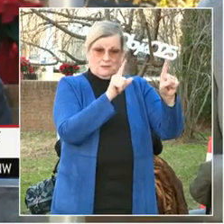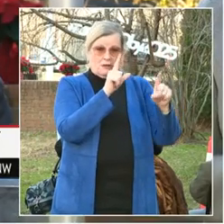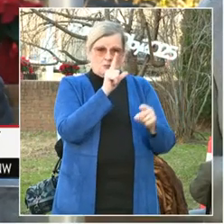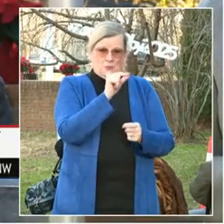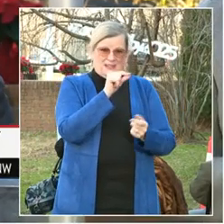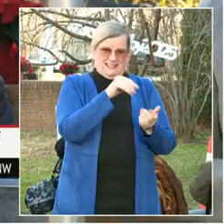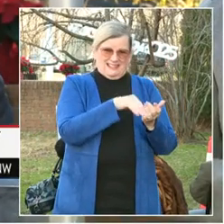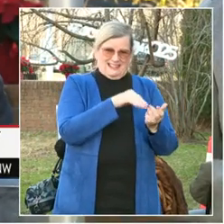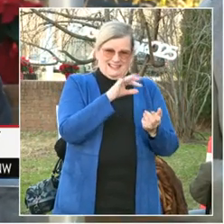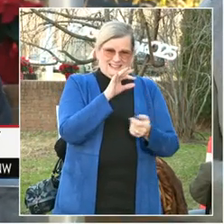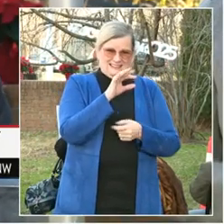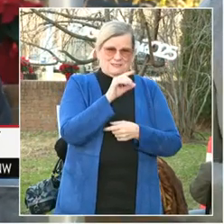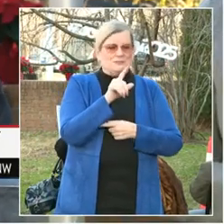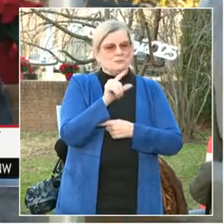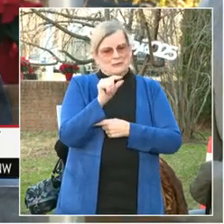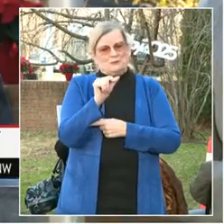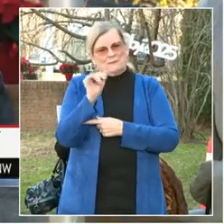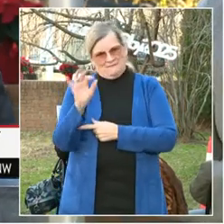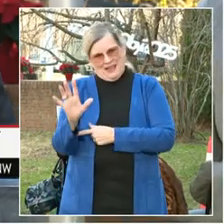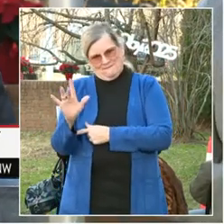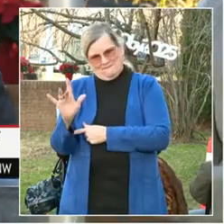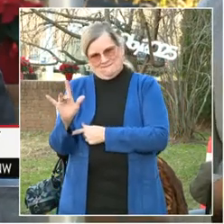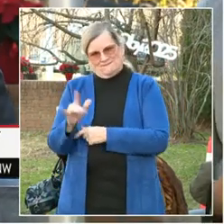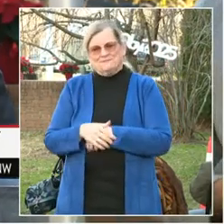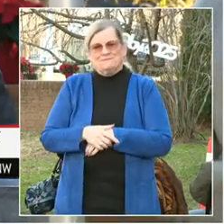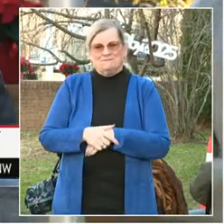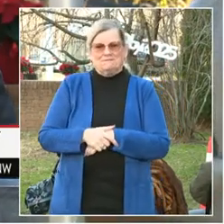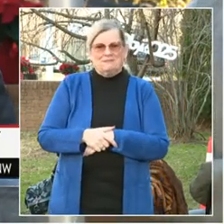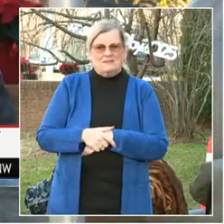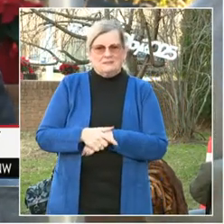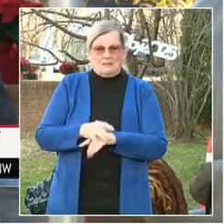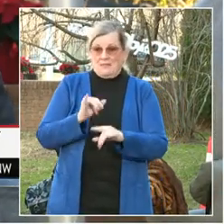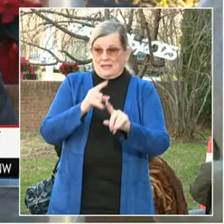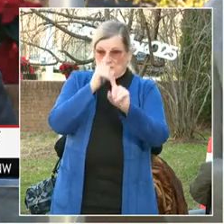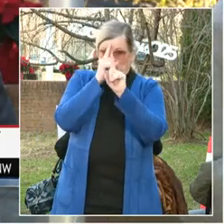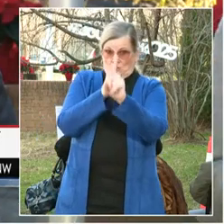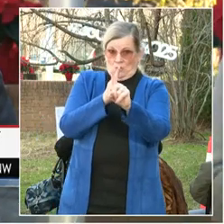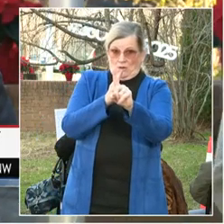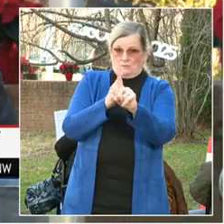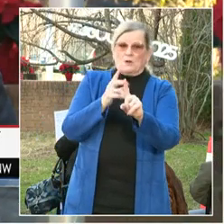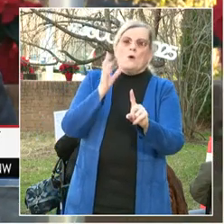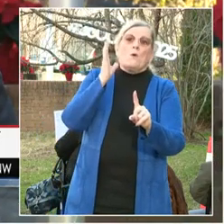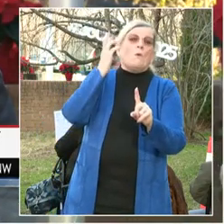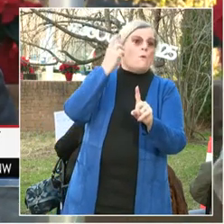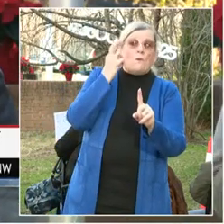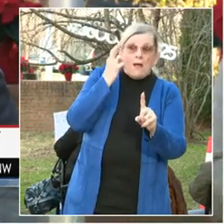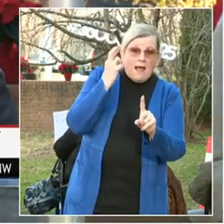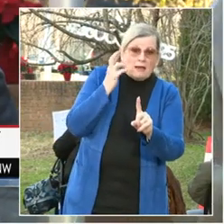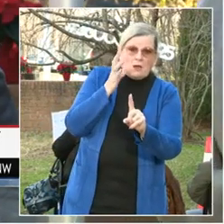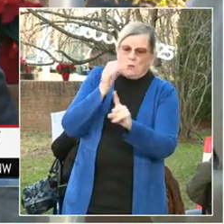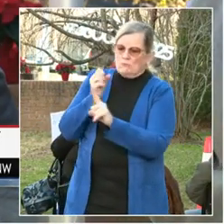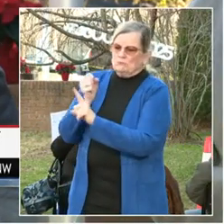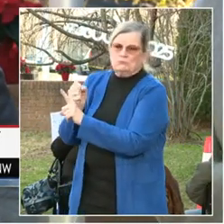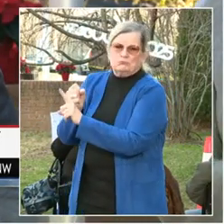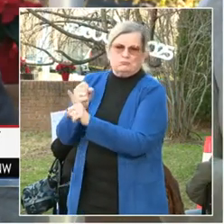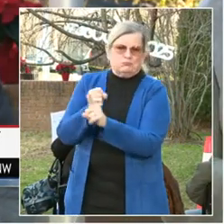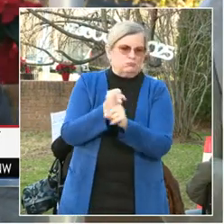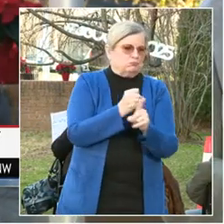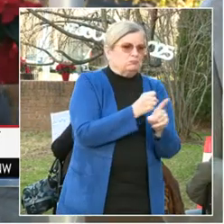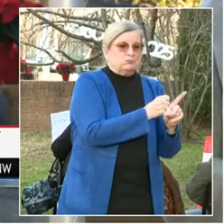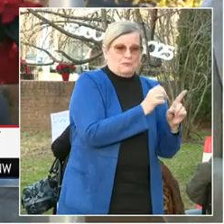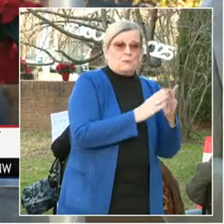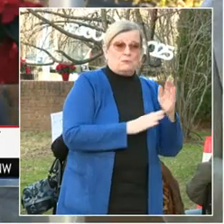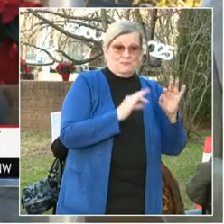2025 because it'll make an impact on the families who will live here, right? So sometimes we get caught up, and I